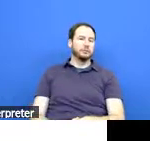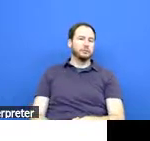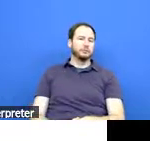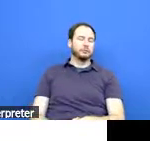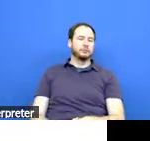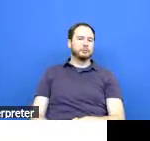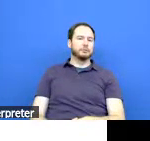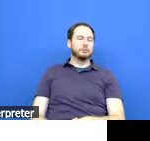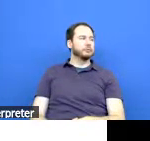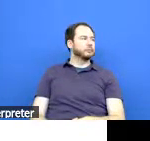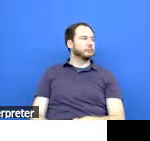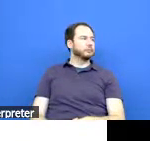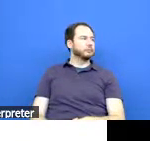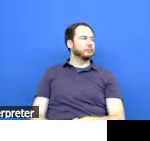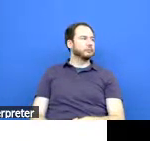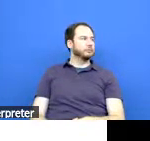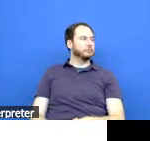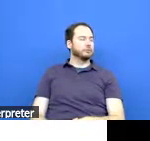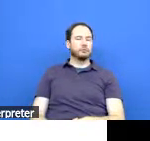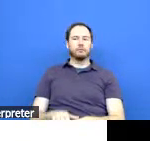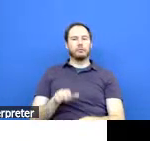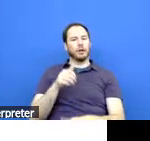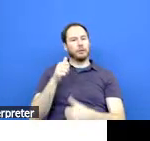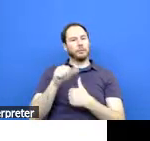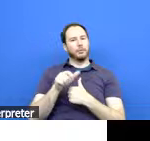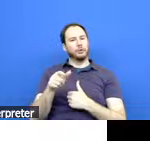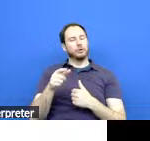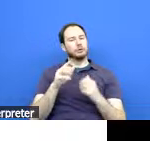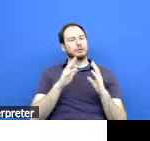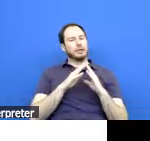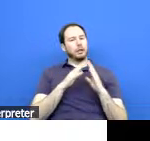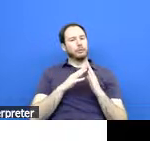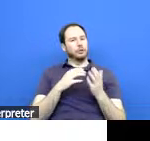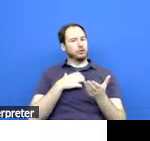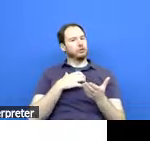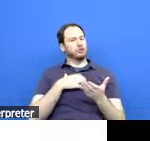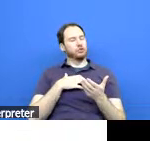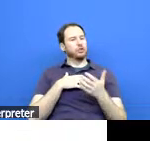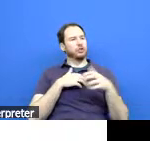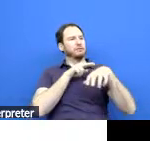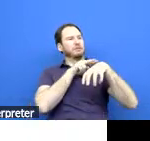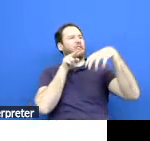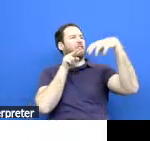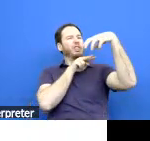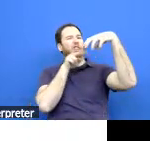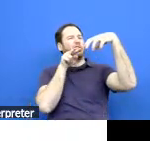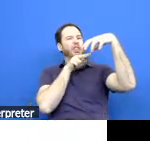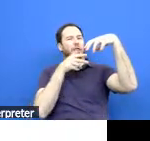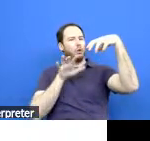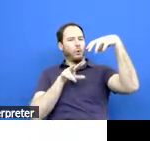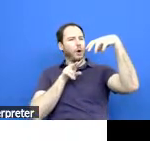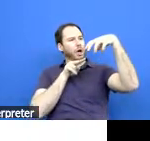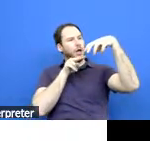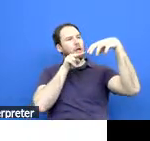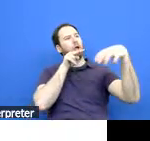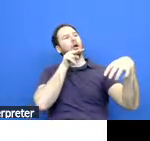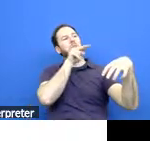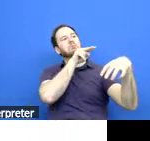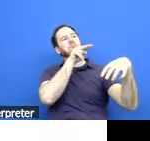The view over the top was a big concern, as mentioned. And so one of the things that you go